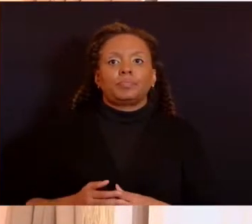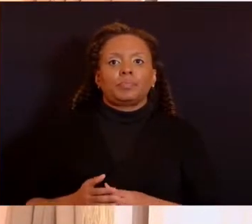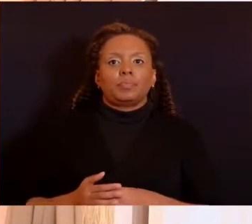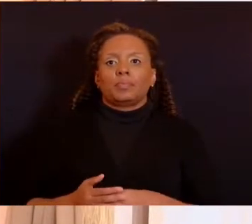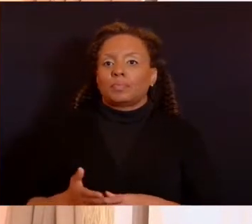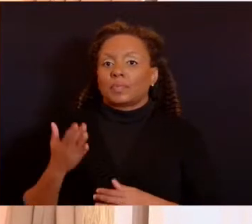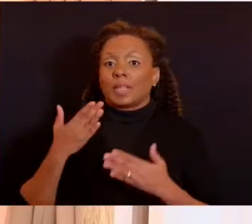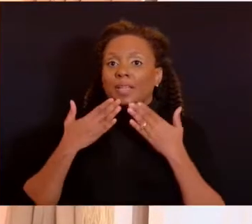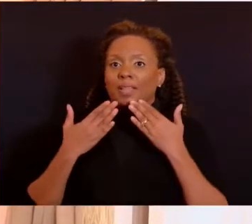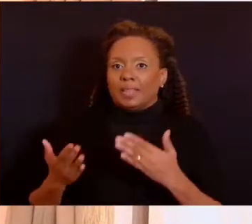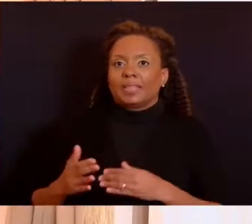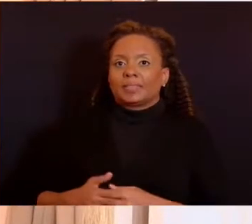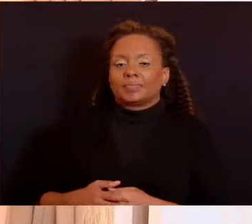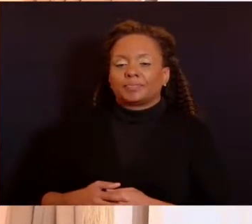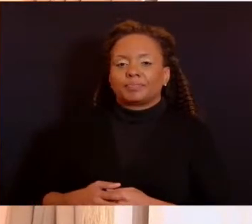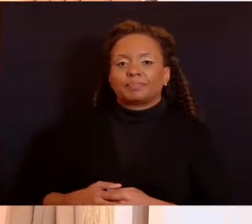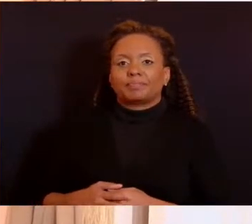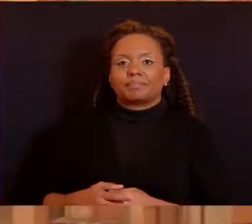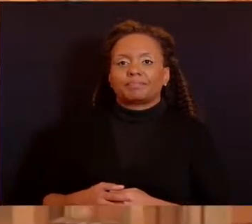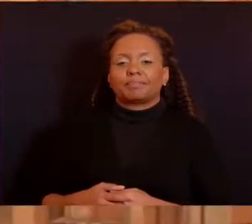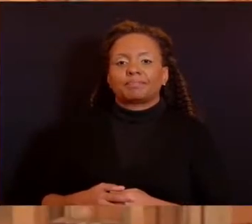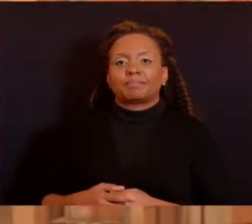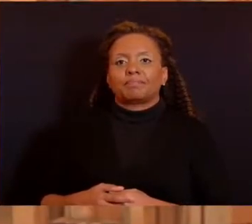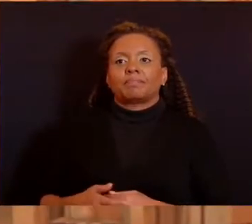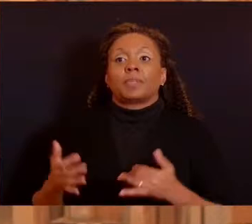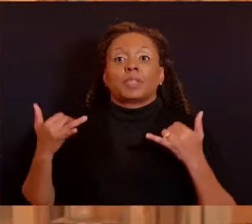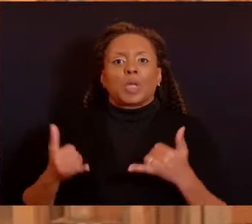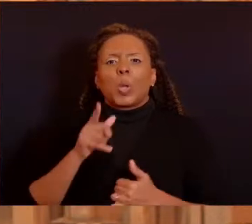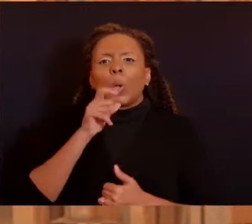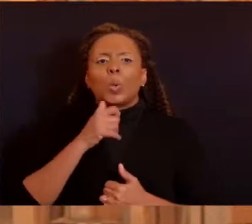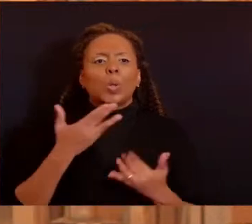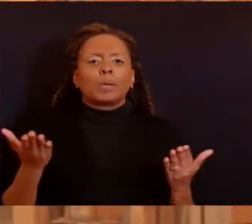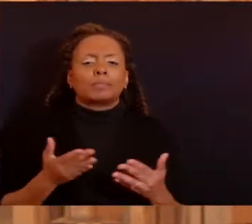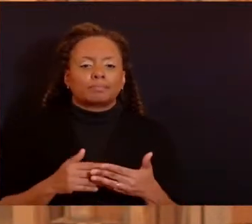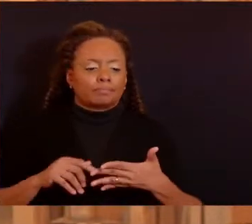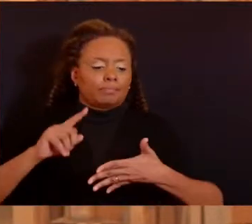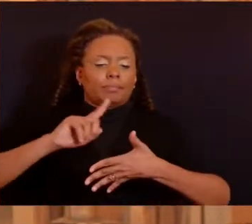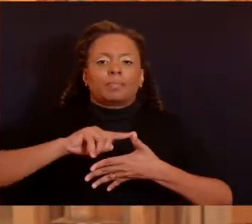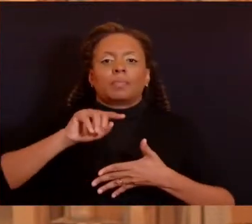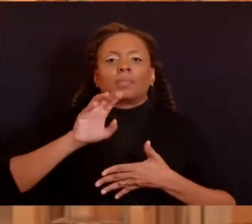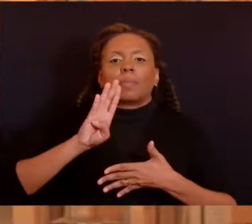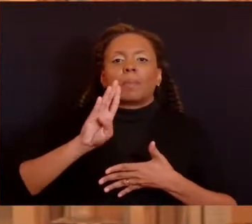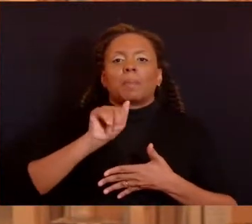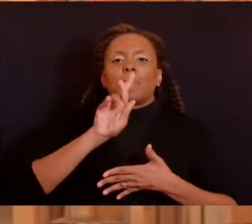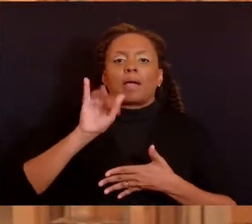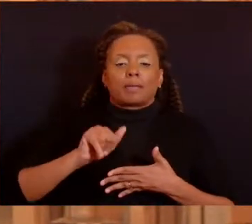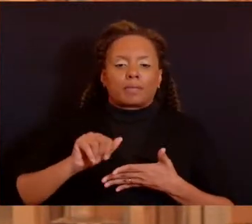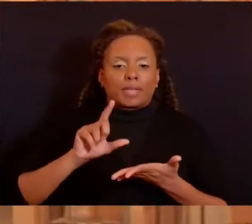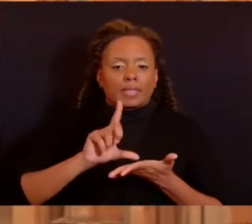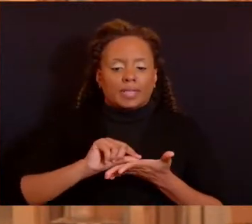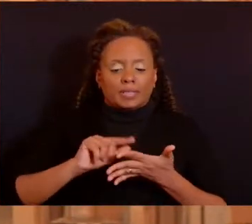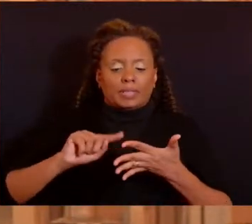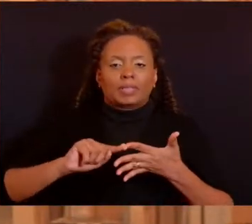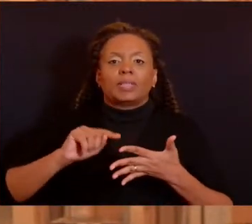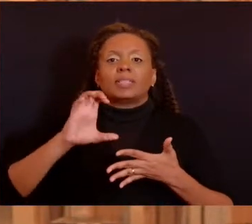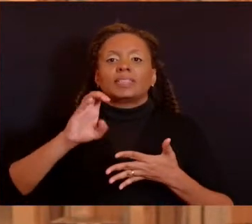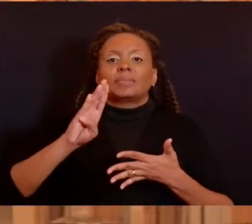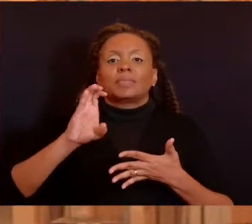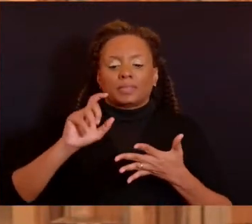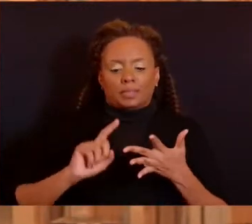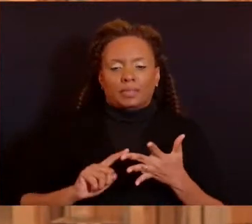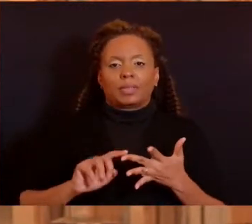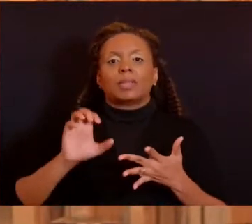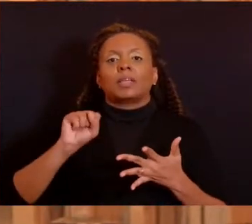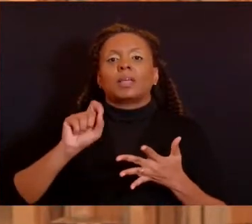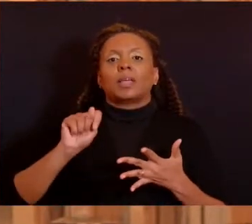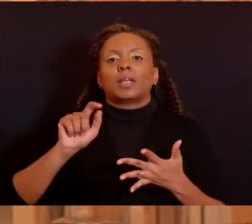you, Prime Lisa, Minister. thank And you. as we go to members of the media, joining us are Barry Allen from Nation News. We have Ryan Broom, CBC, Kezia Innes,